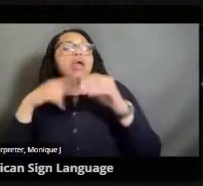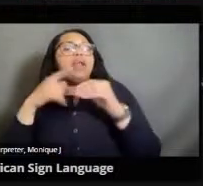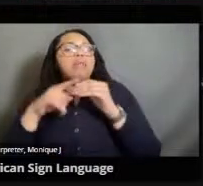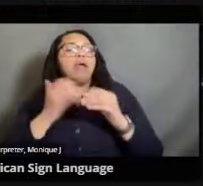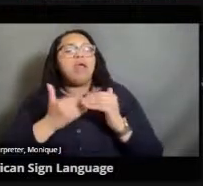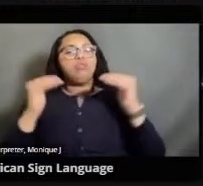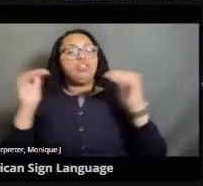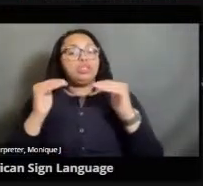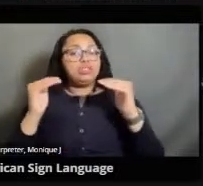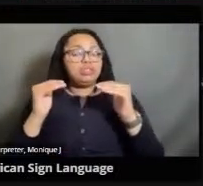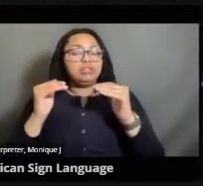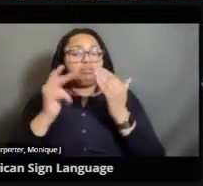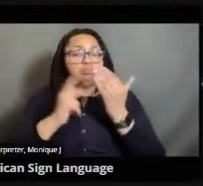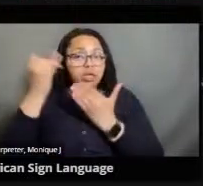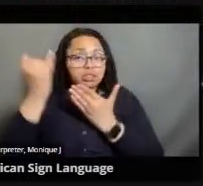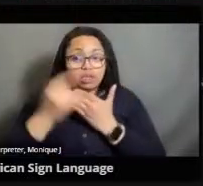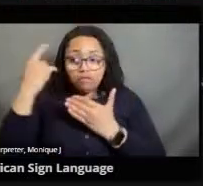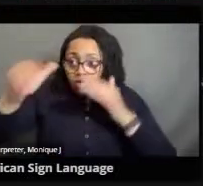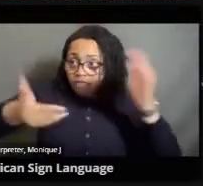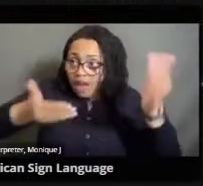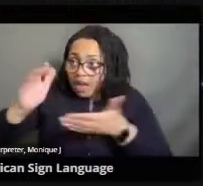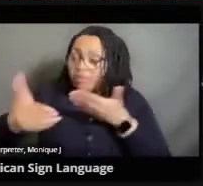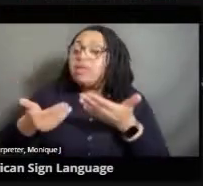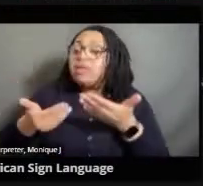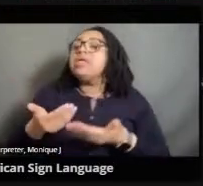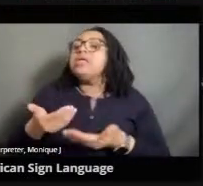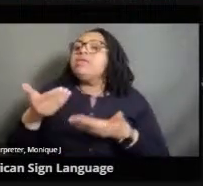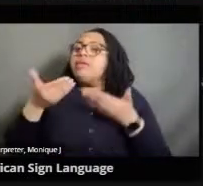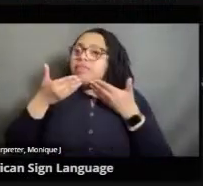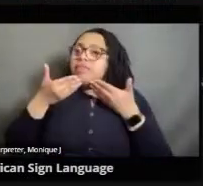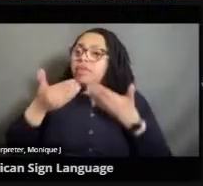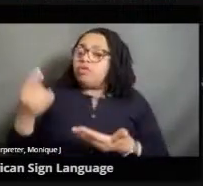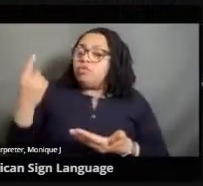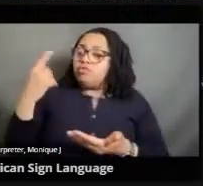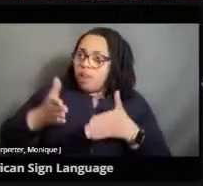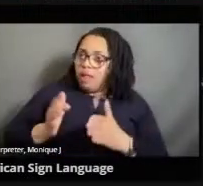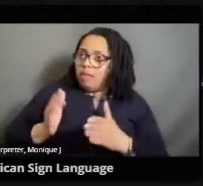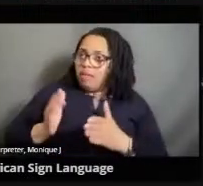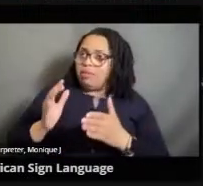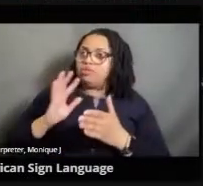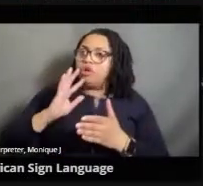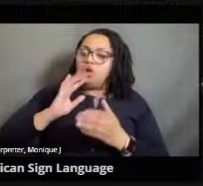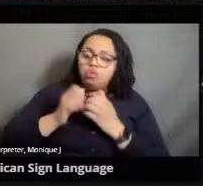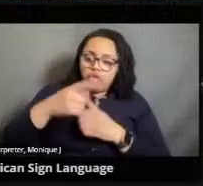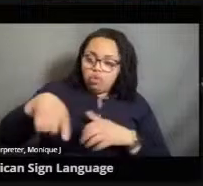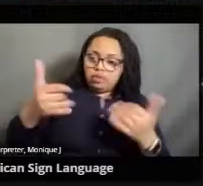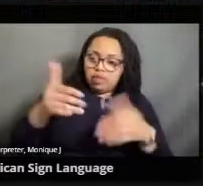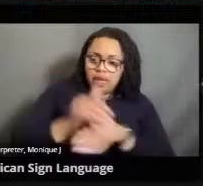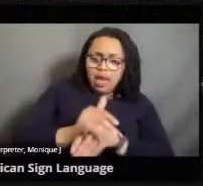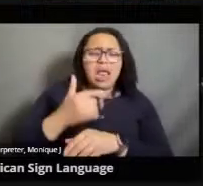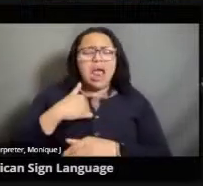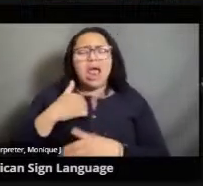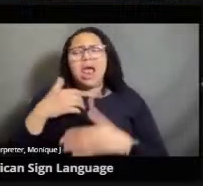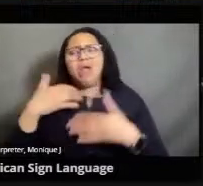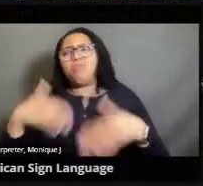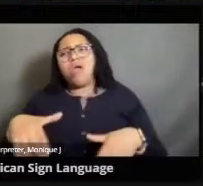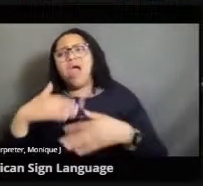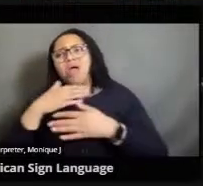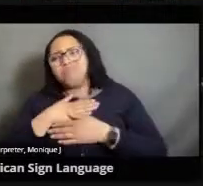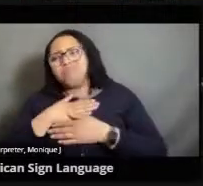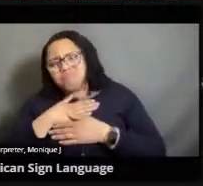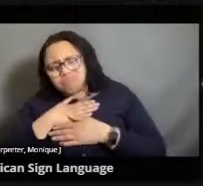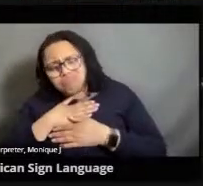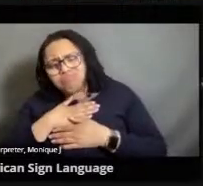for inviting me. Thank you for inviting me to speak with you all tonight. I just want you to know how much I deeply admire you, and I appreciate all the